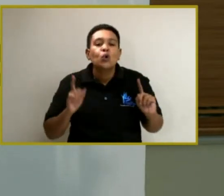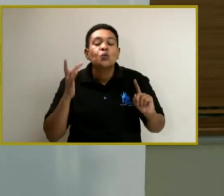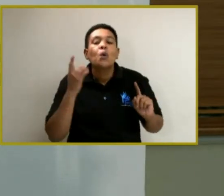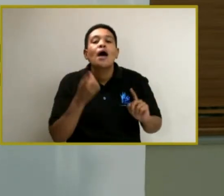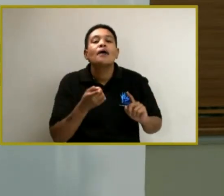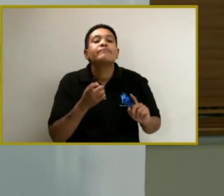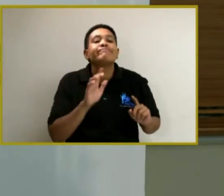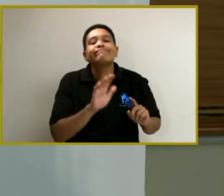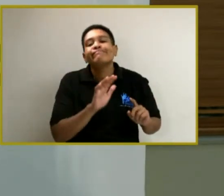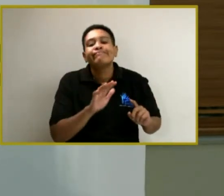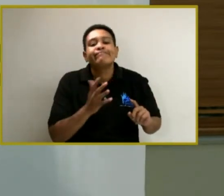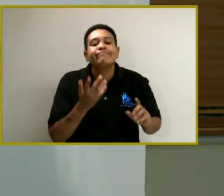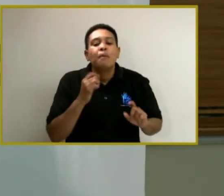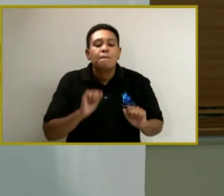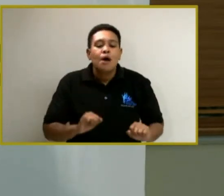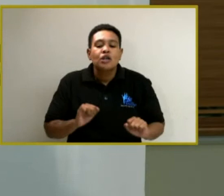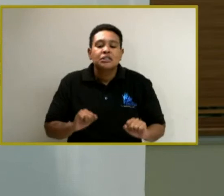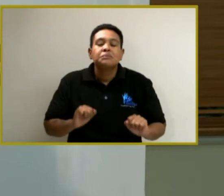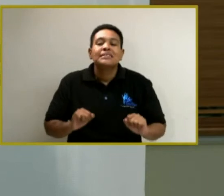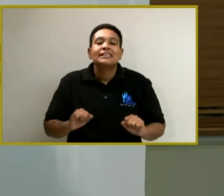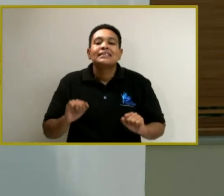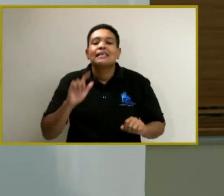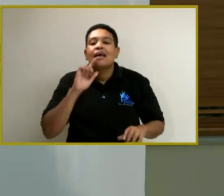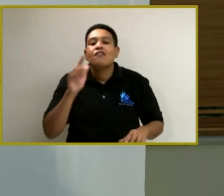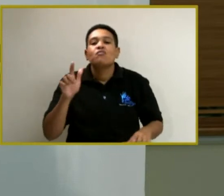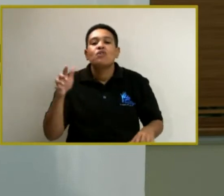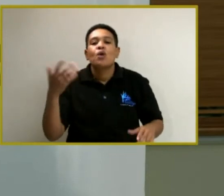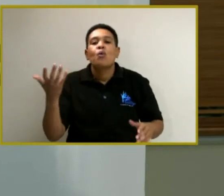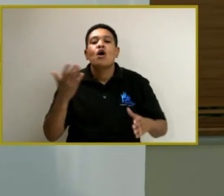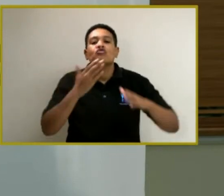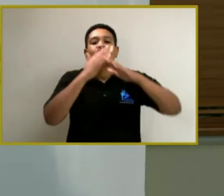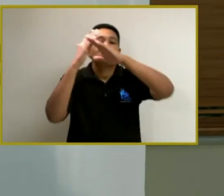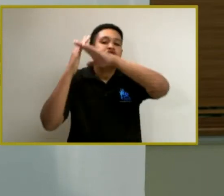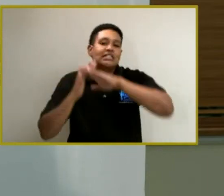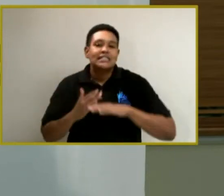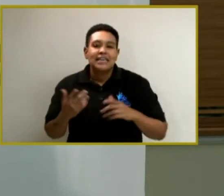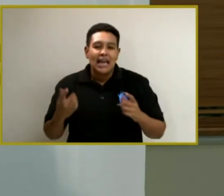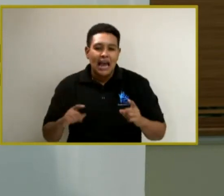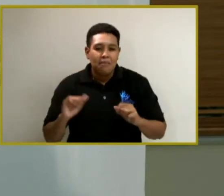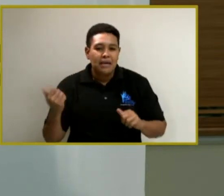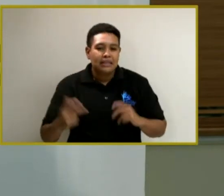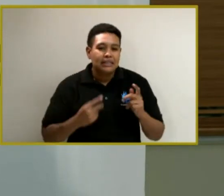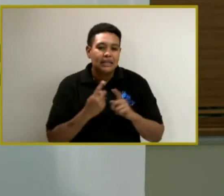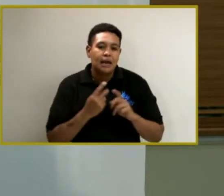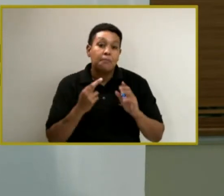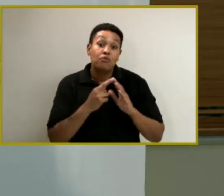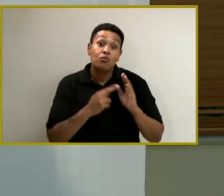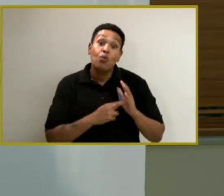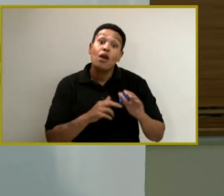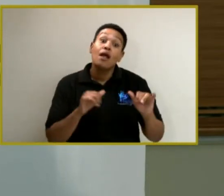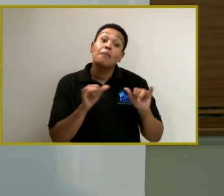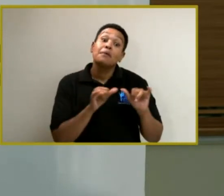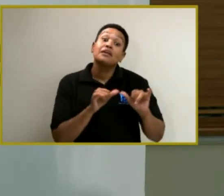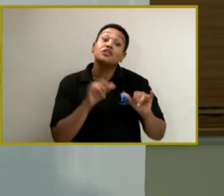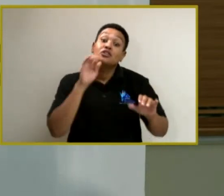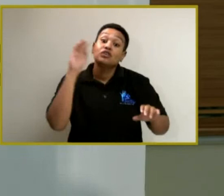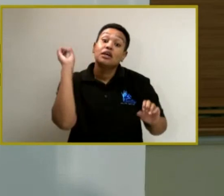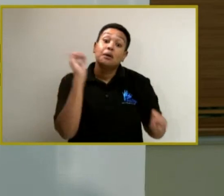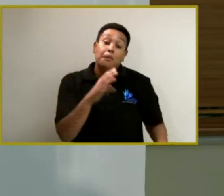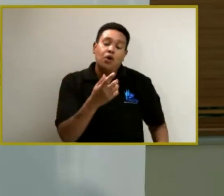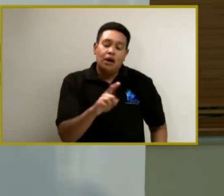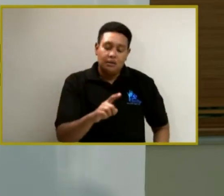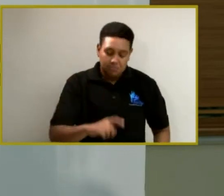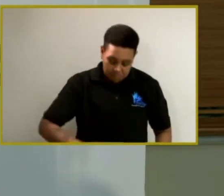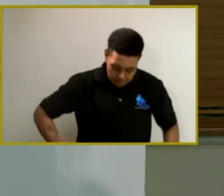because of the possibility of being restricted, any kind of measures being imposed. So, but I